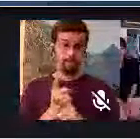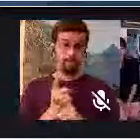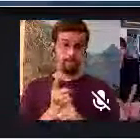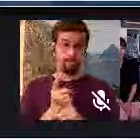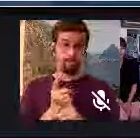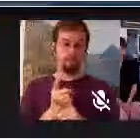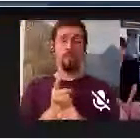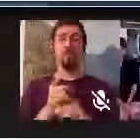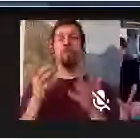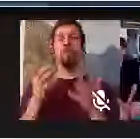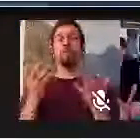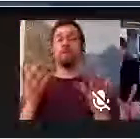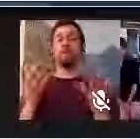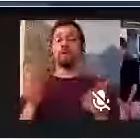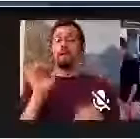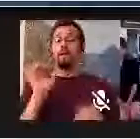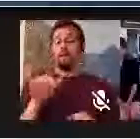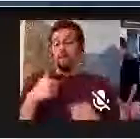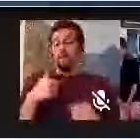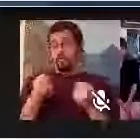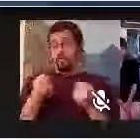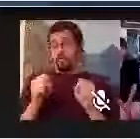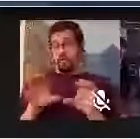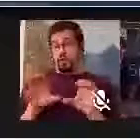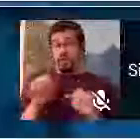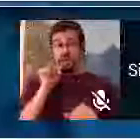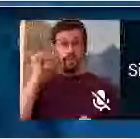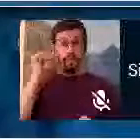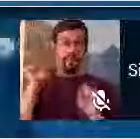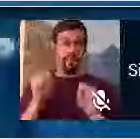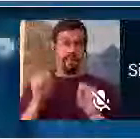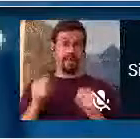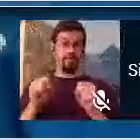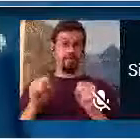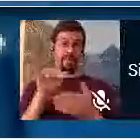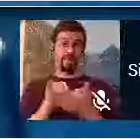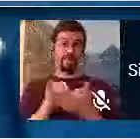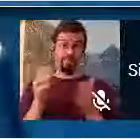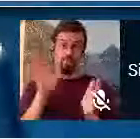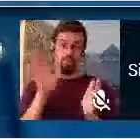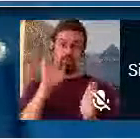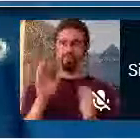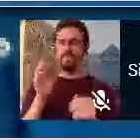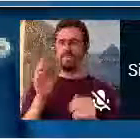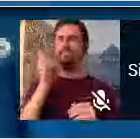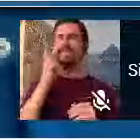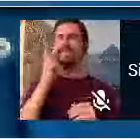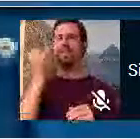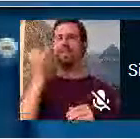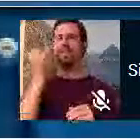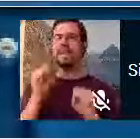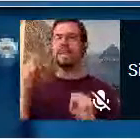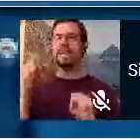yesterday. We can try it again. You ready? Yeah, okay. Let's see if we can hear her.